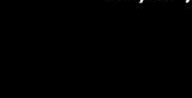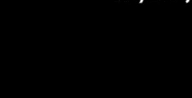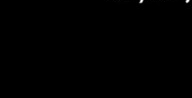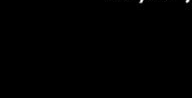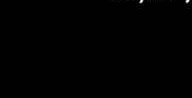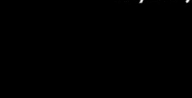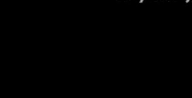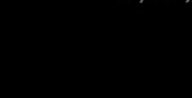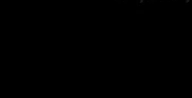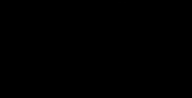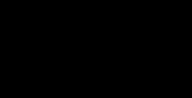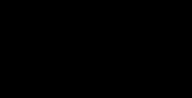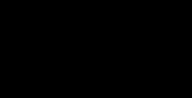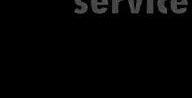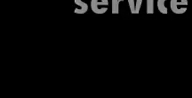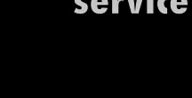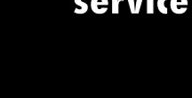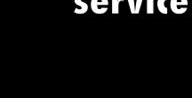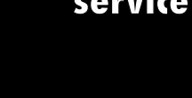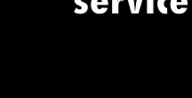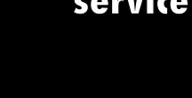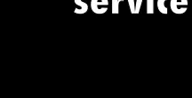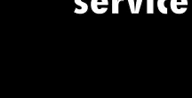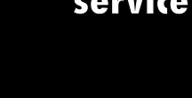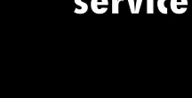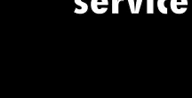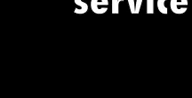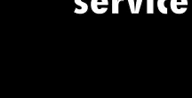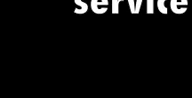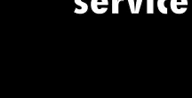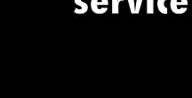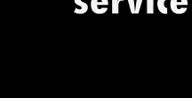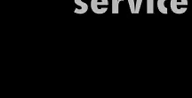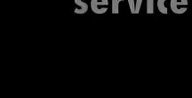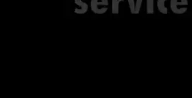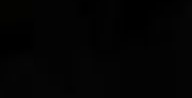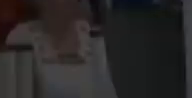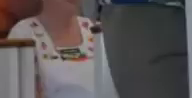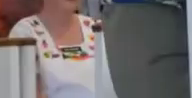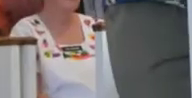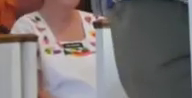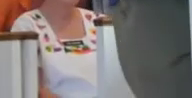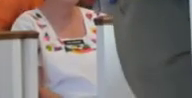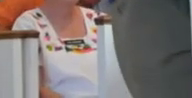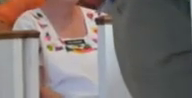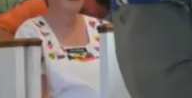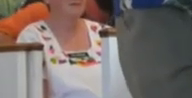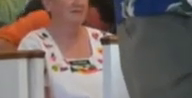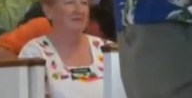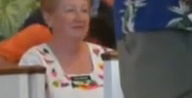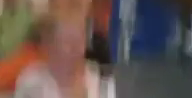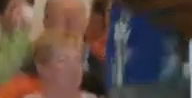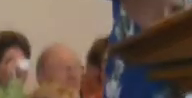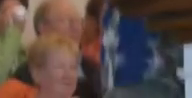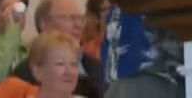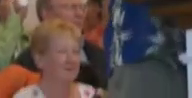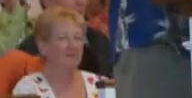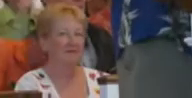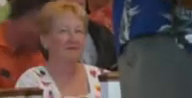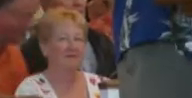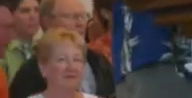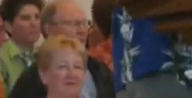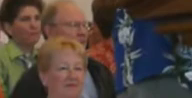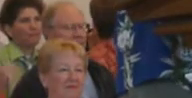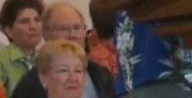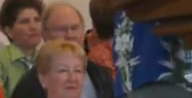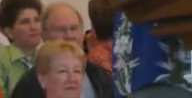How's everybody today? Great. We have a number of announcements. There'll be more